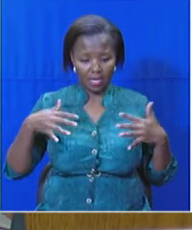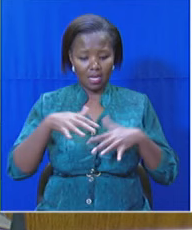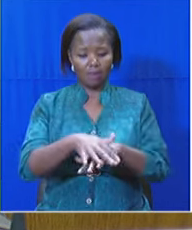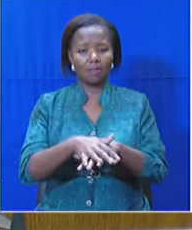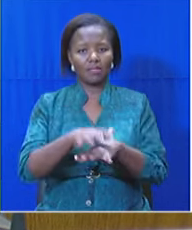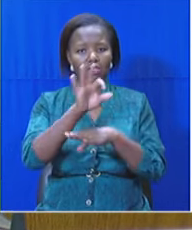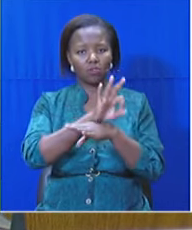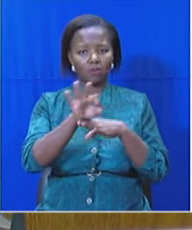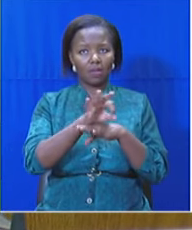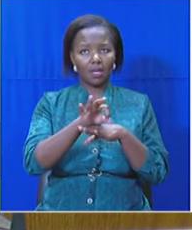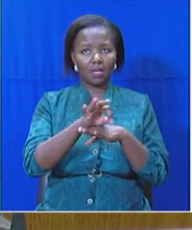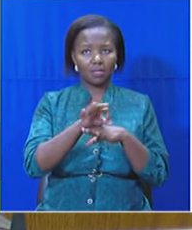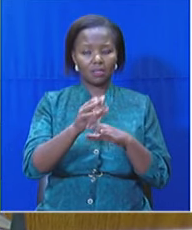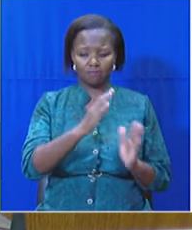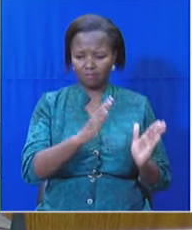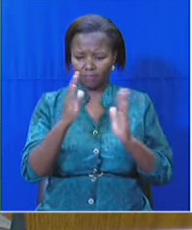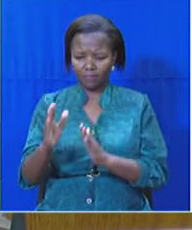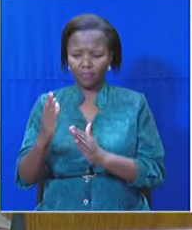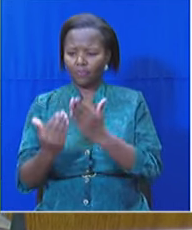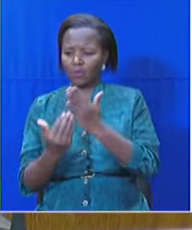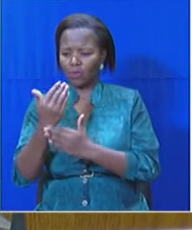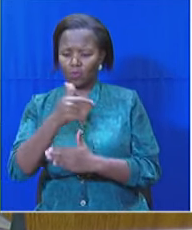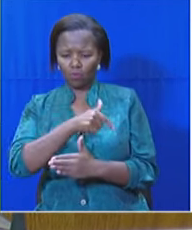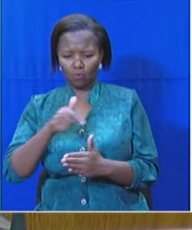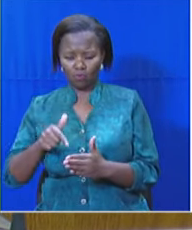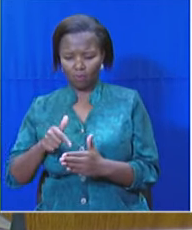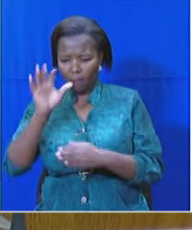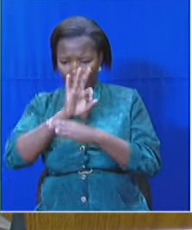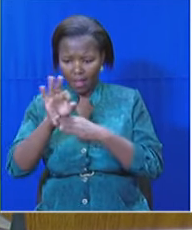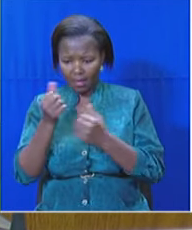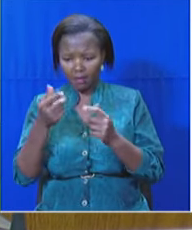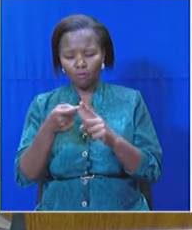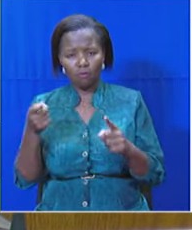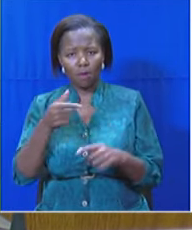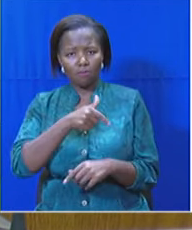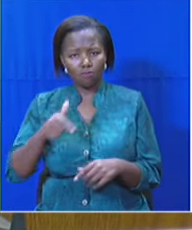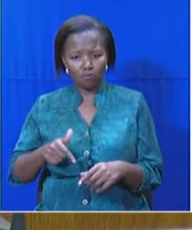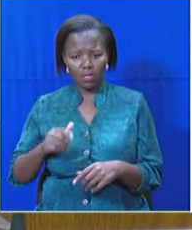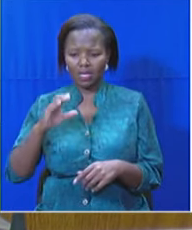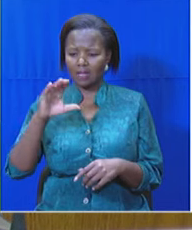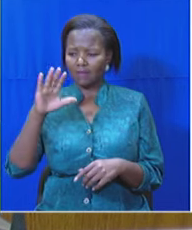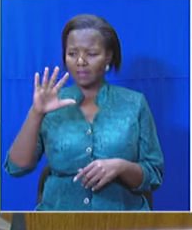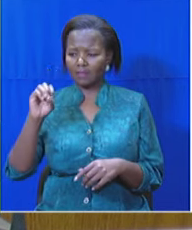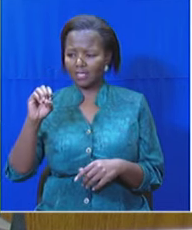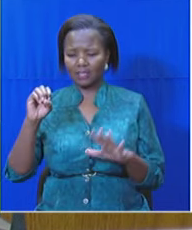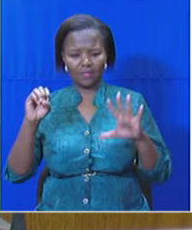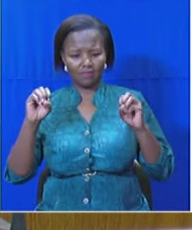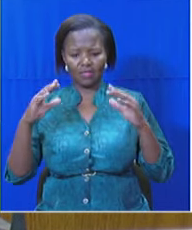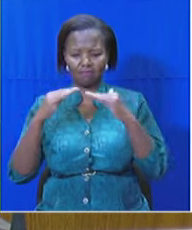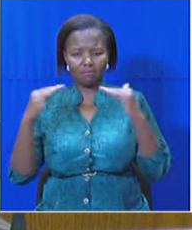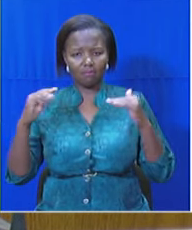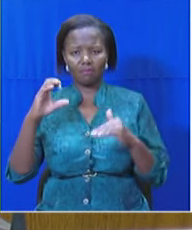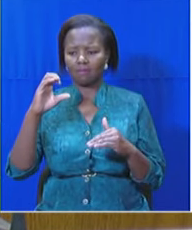the president announced new plans, including land caps and the so-called 50-50 model. These announcements even